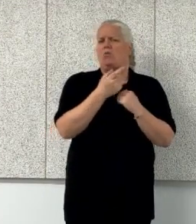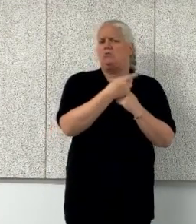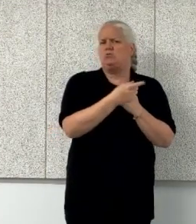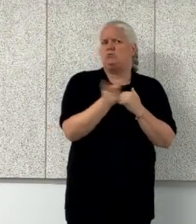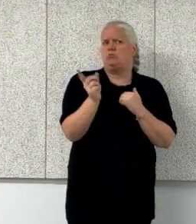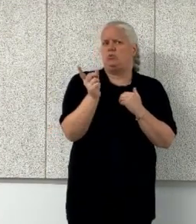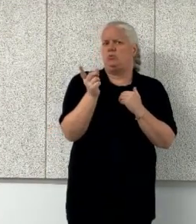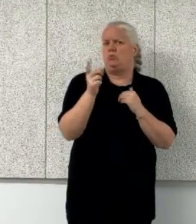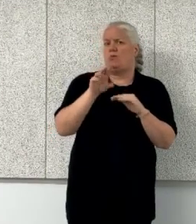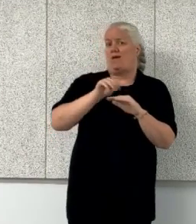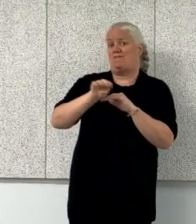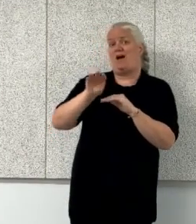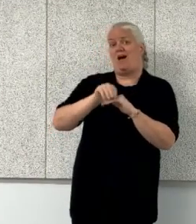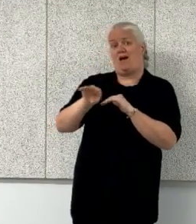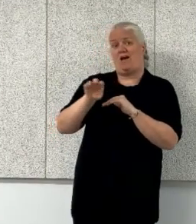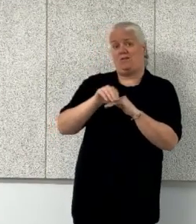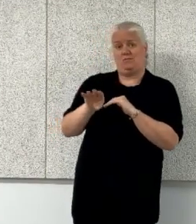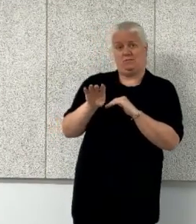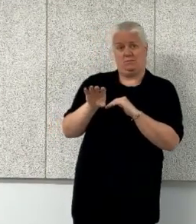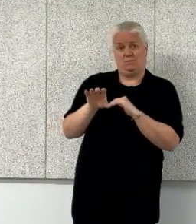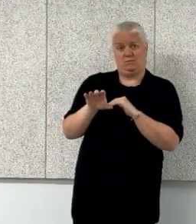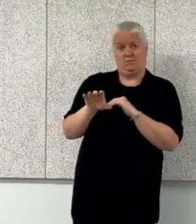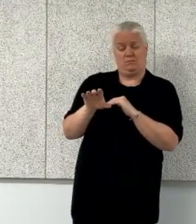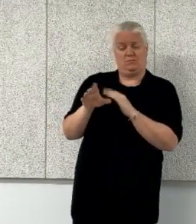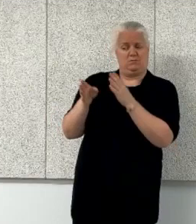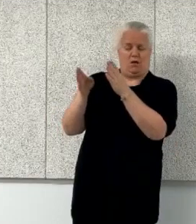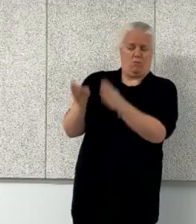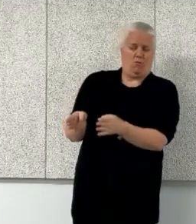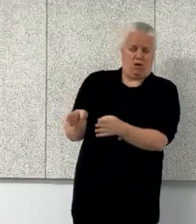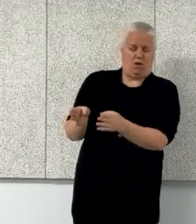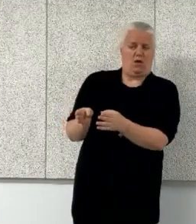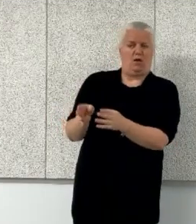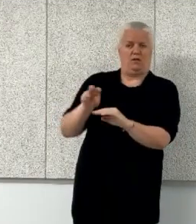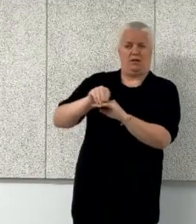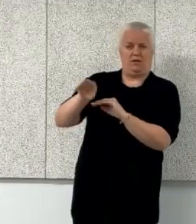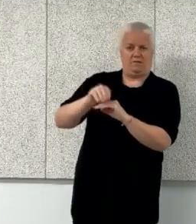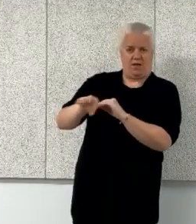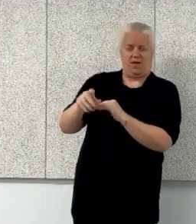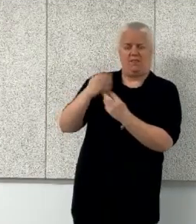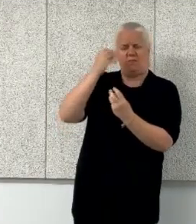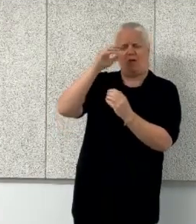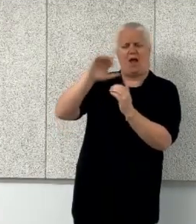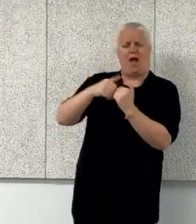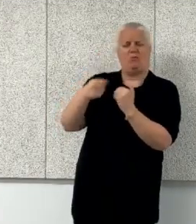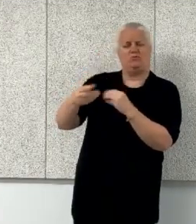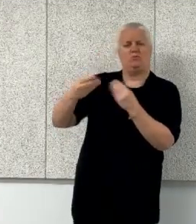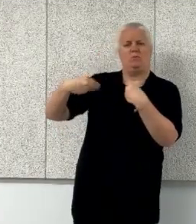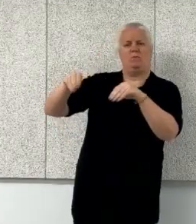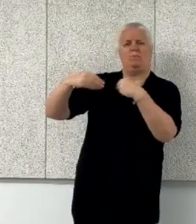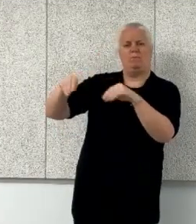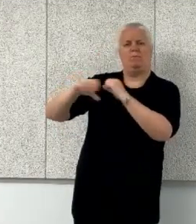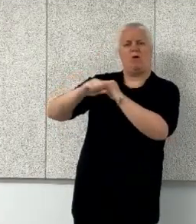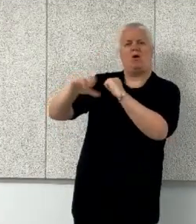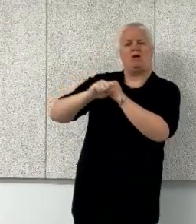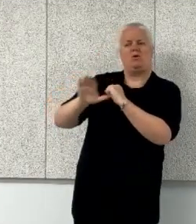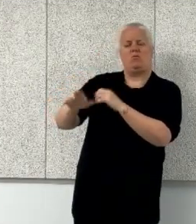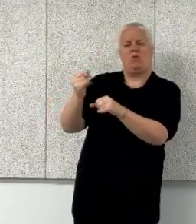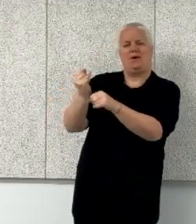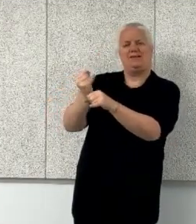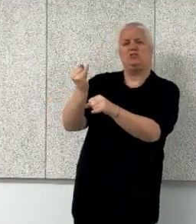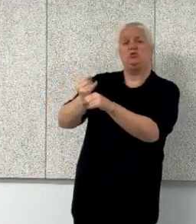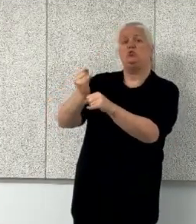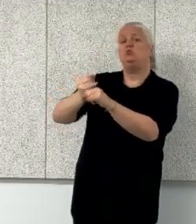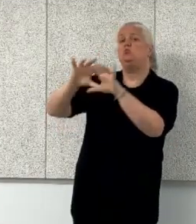how would you advise someone to think about marketing their institution as opposed to the specific